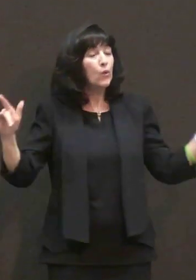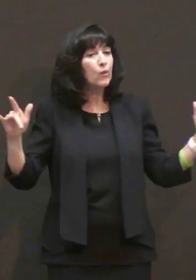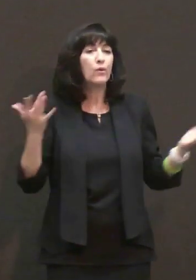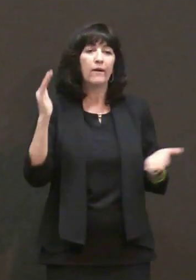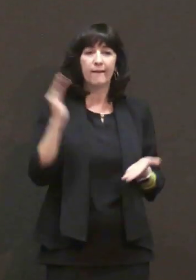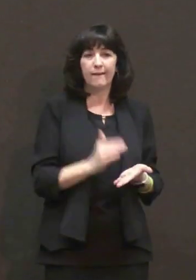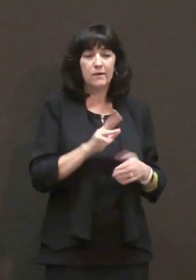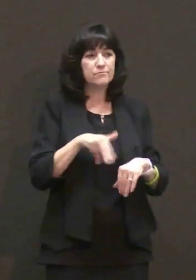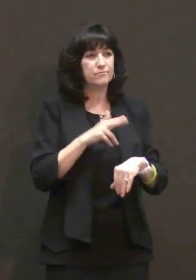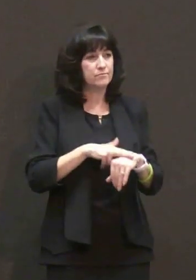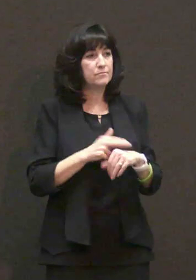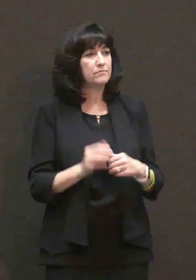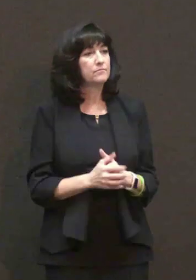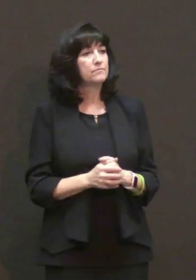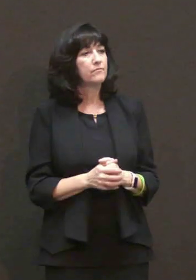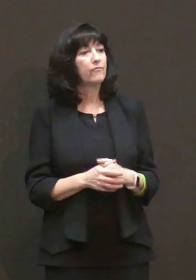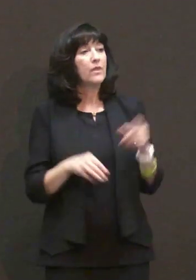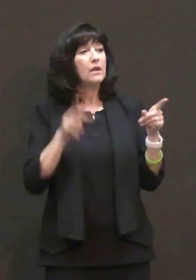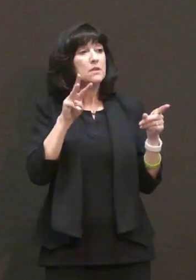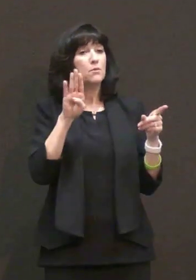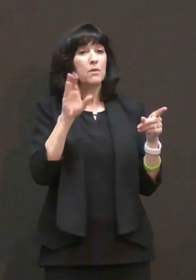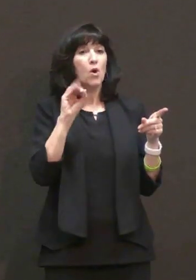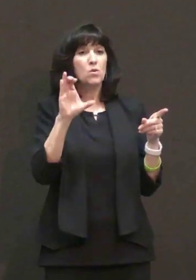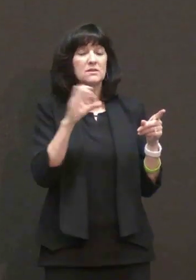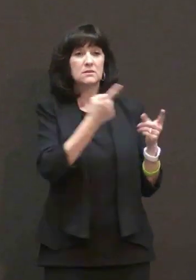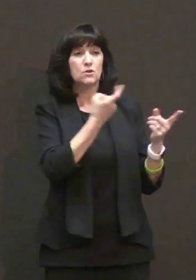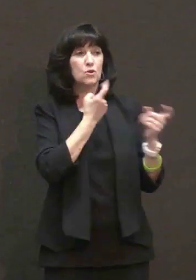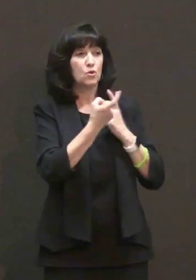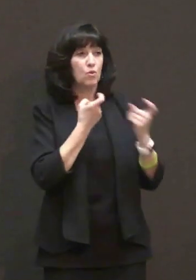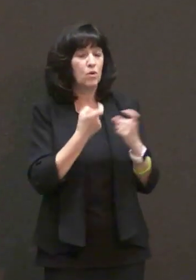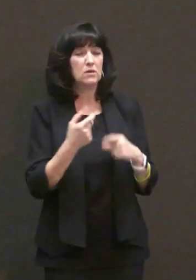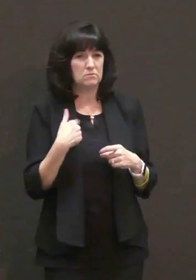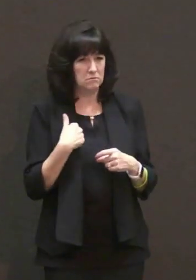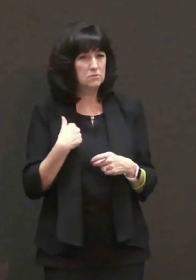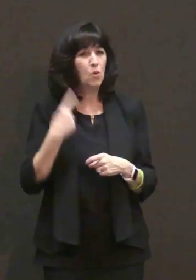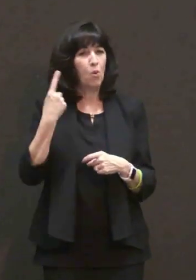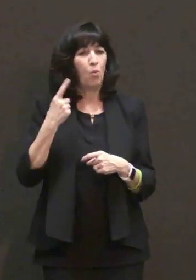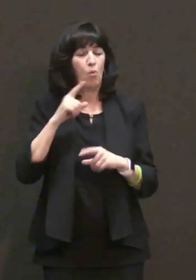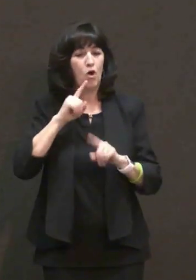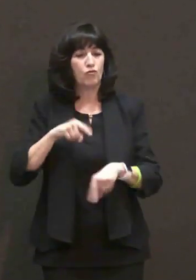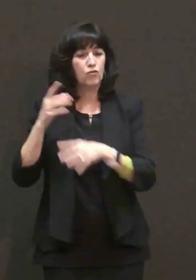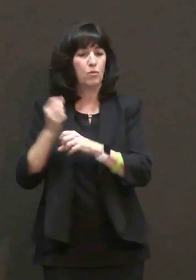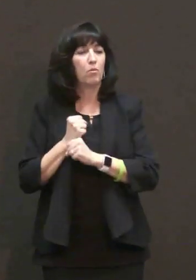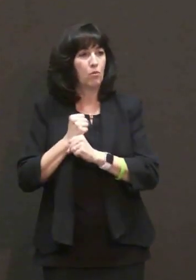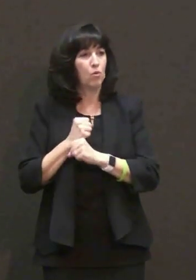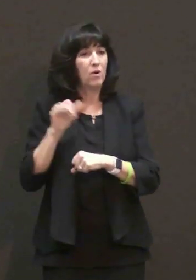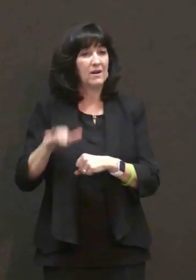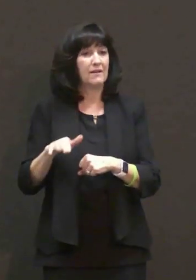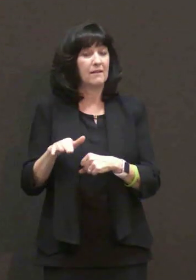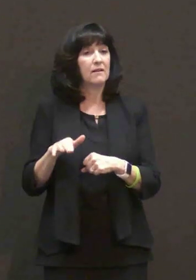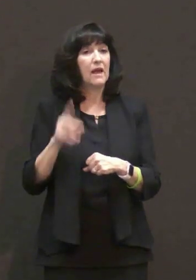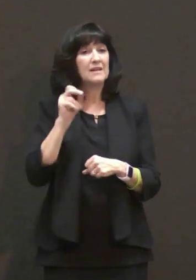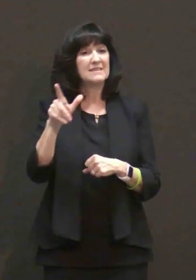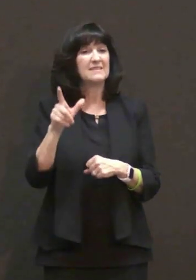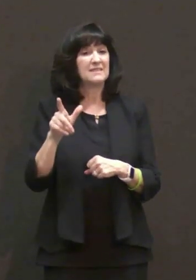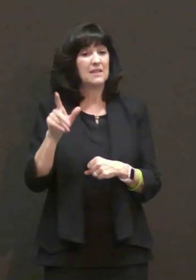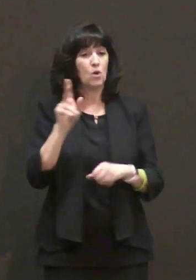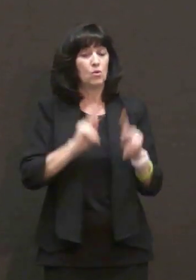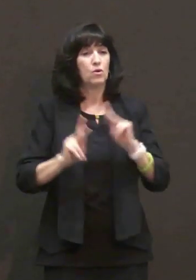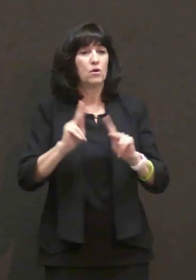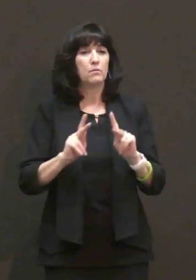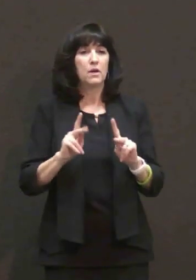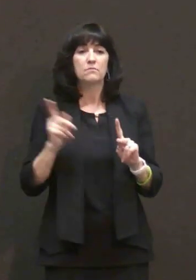from Tom Lehman at WBOC. He said, we've gotten at least one report of people who are Delaware residents that are being left temporarily homeless because